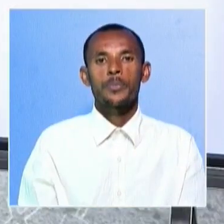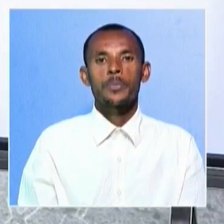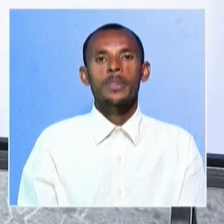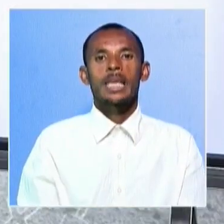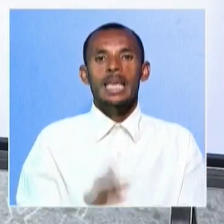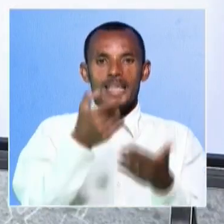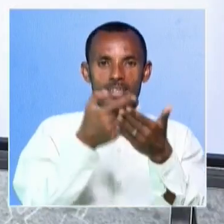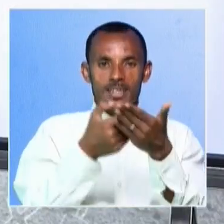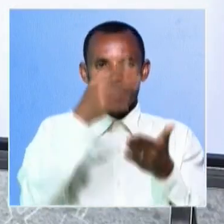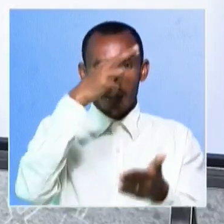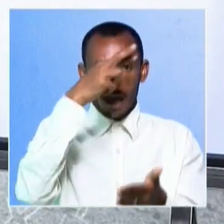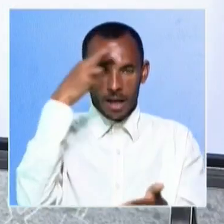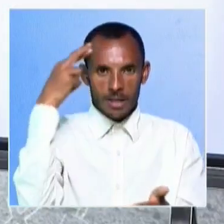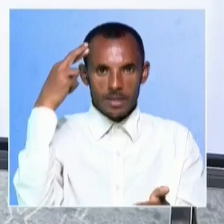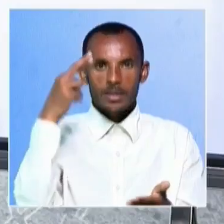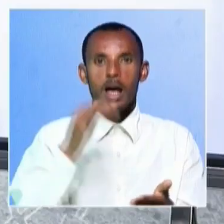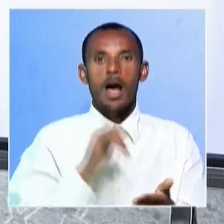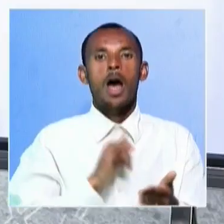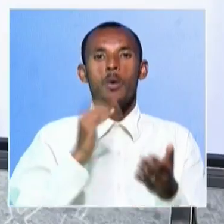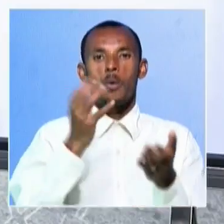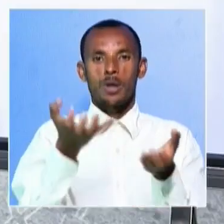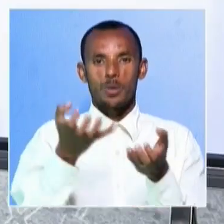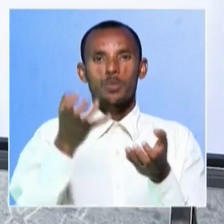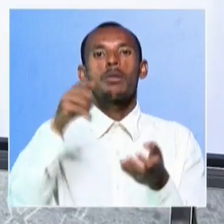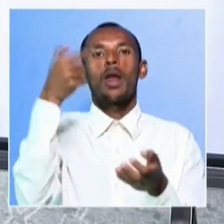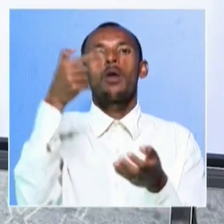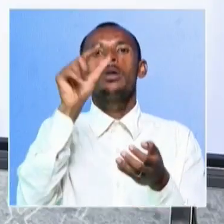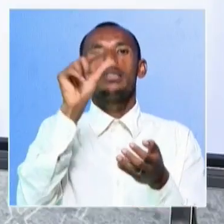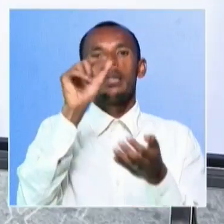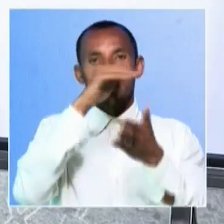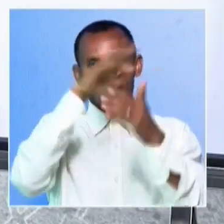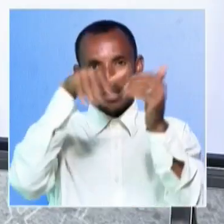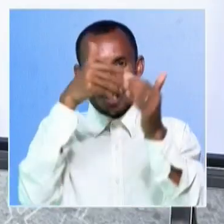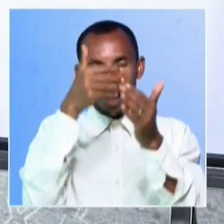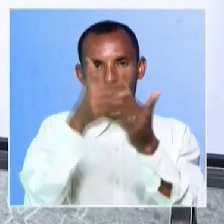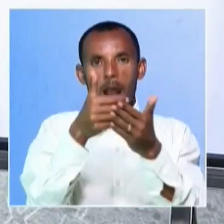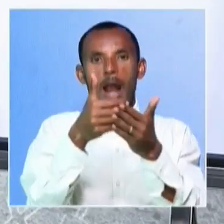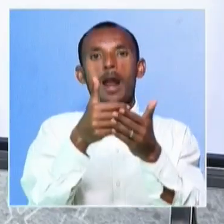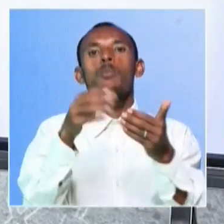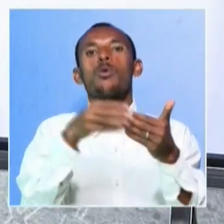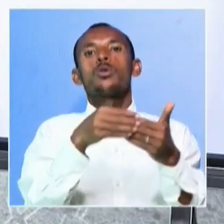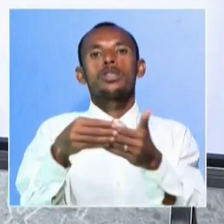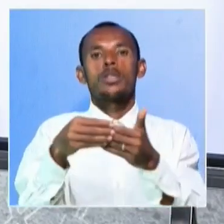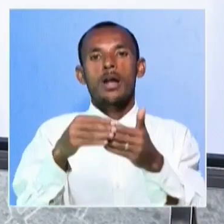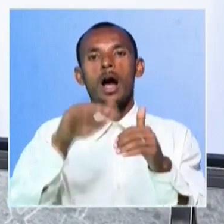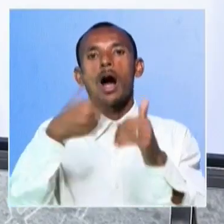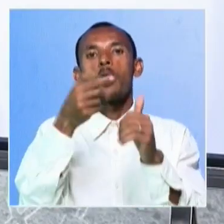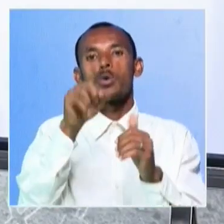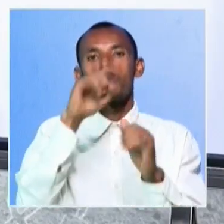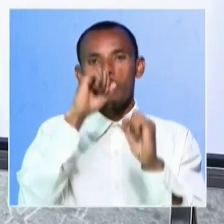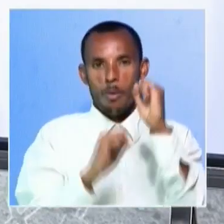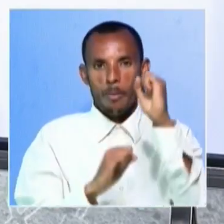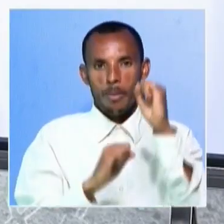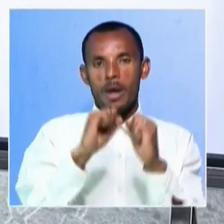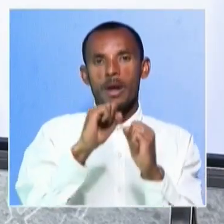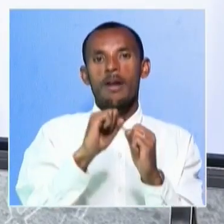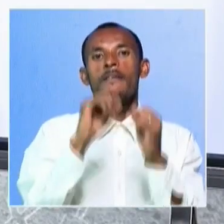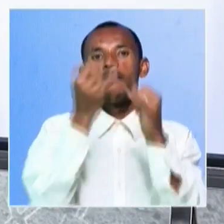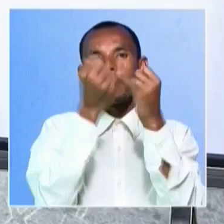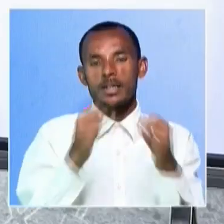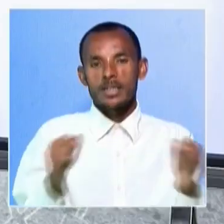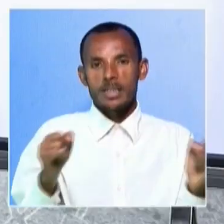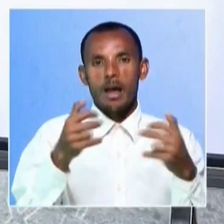in this case, I want to tell you some general procedure on how you can compare